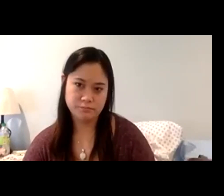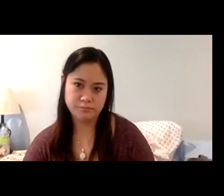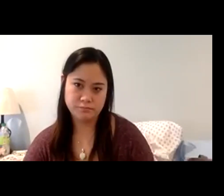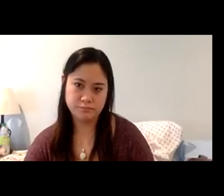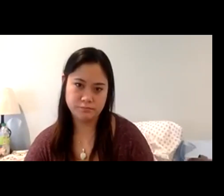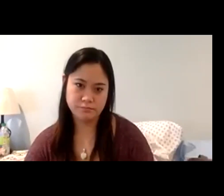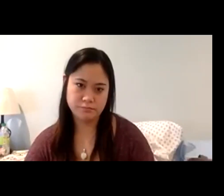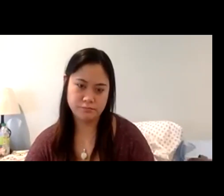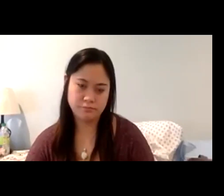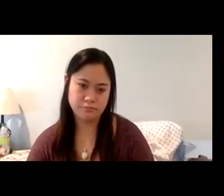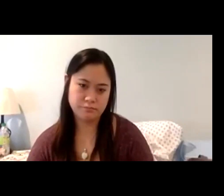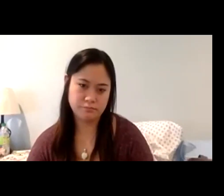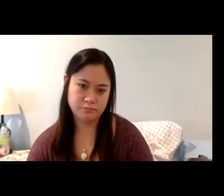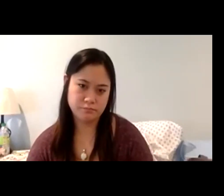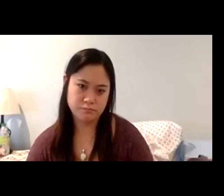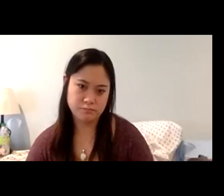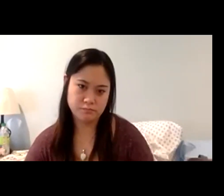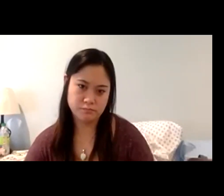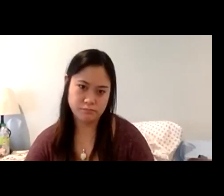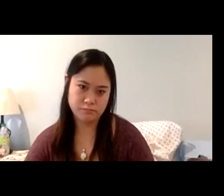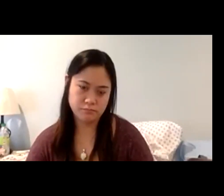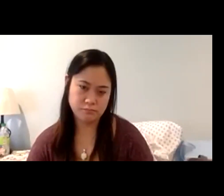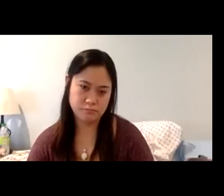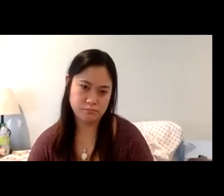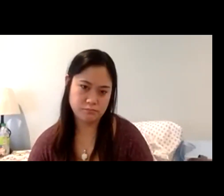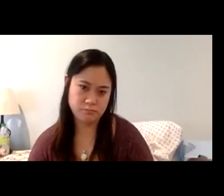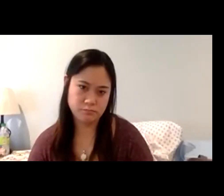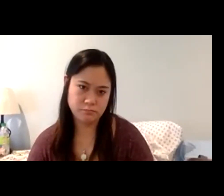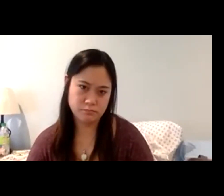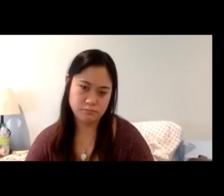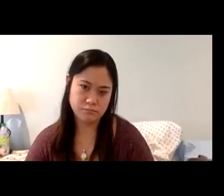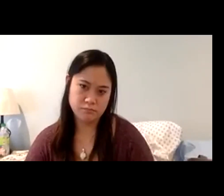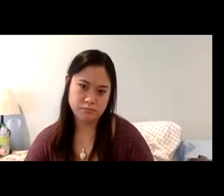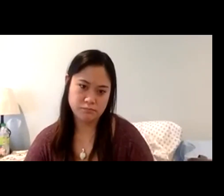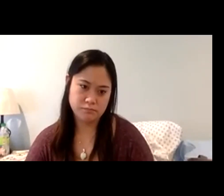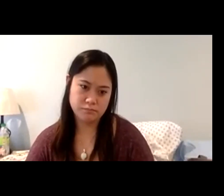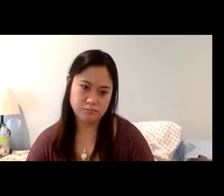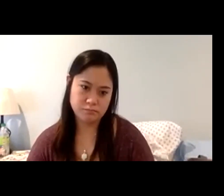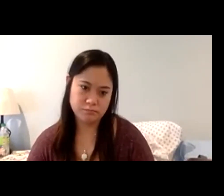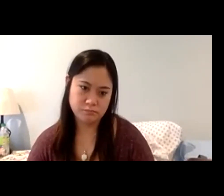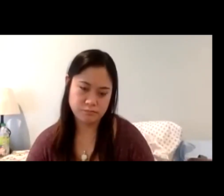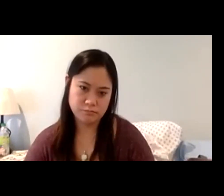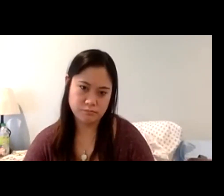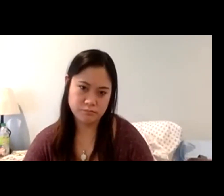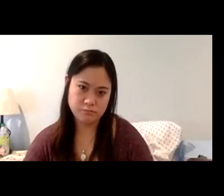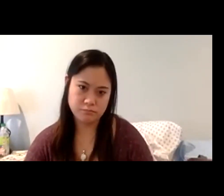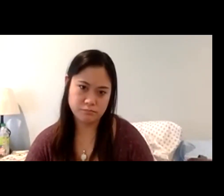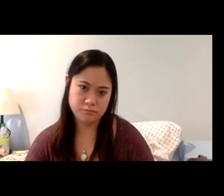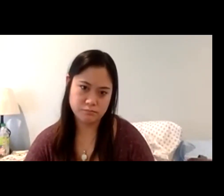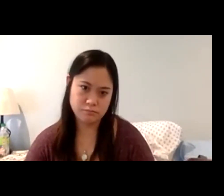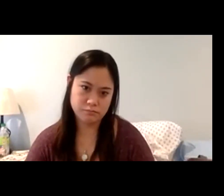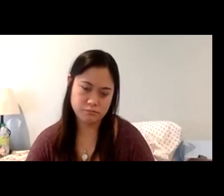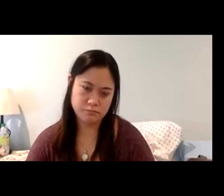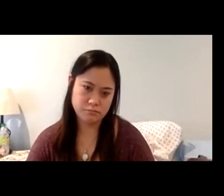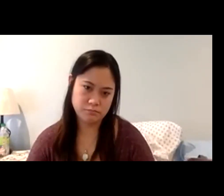this, that if you're admitted more than like 6 or 7 times. I don't know what that would be.